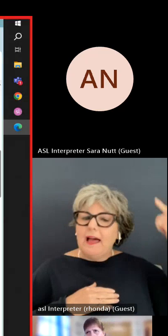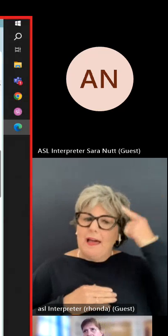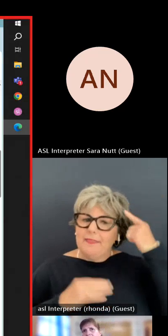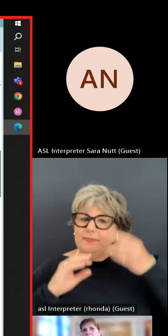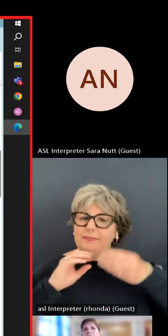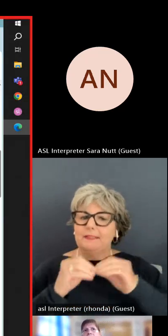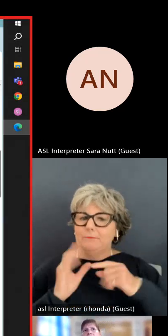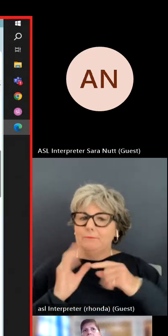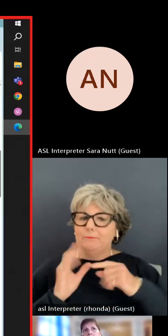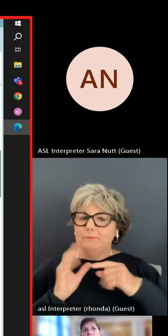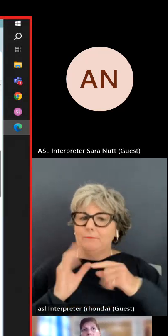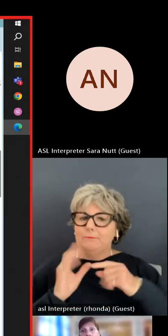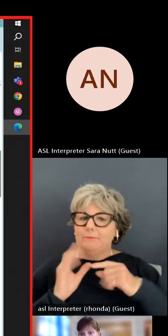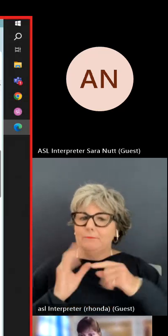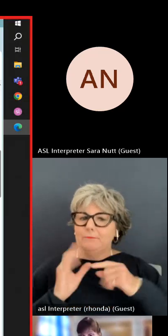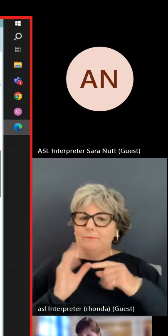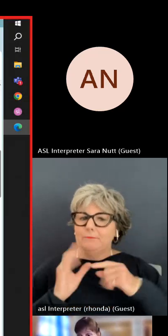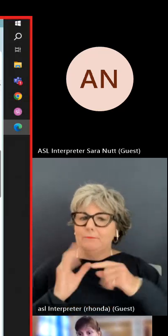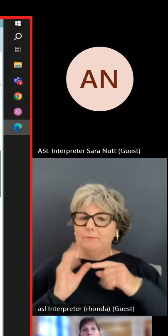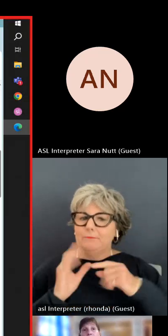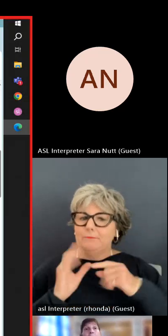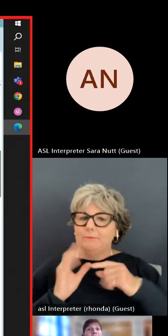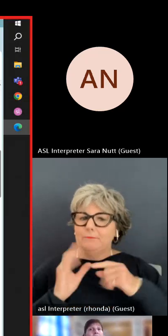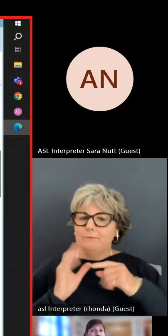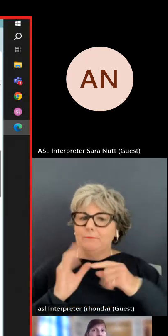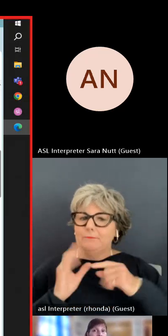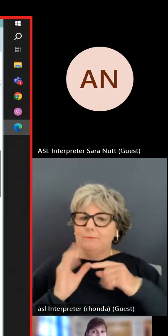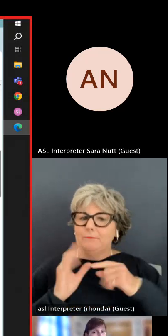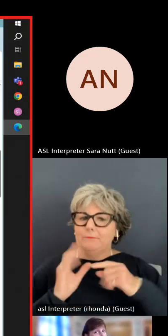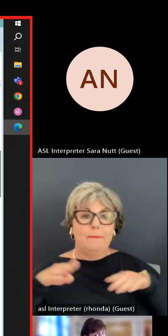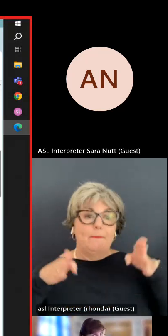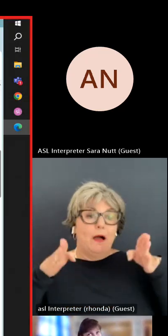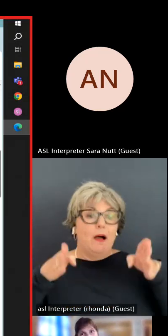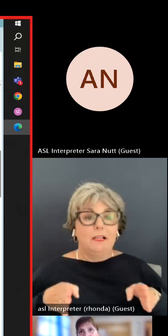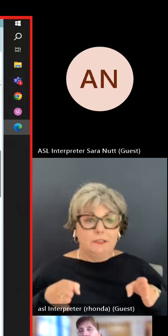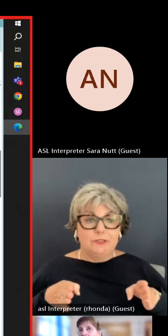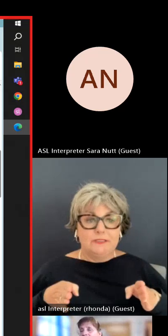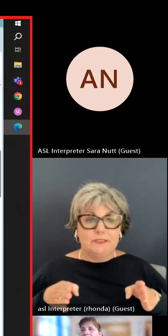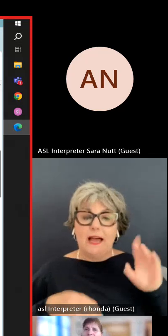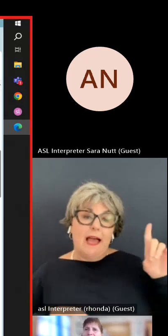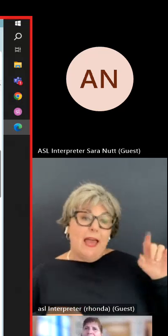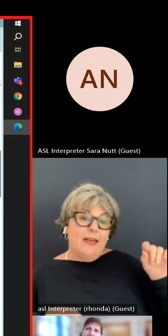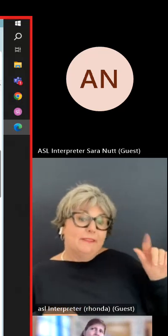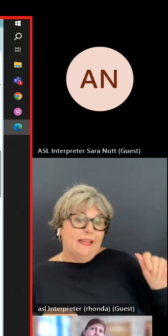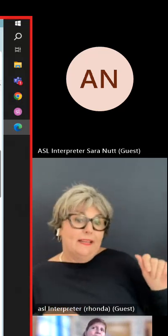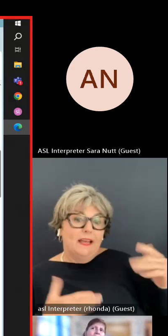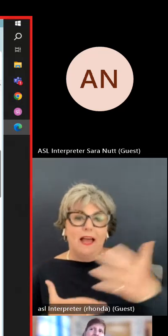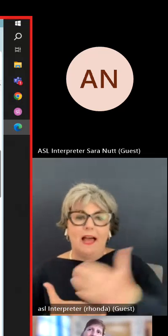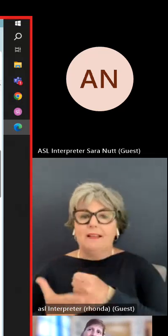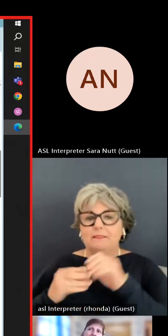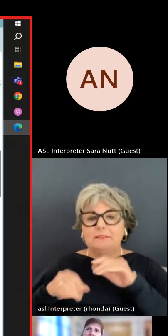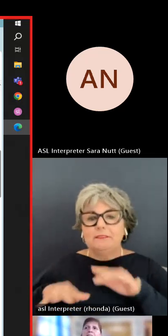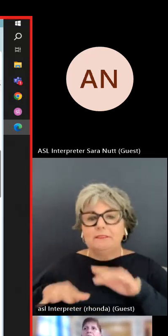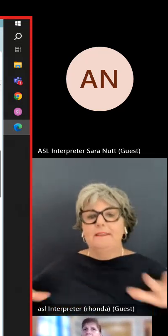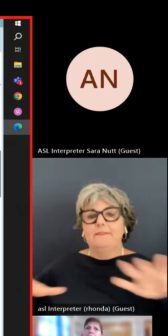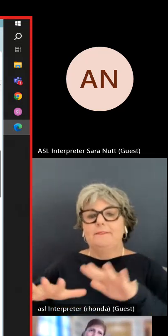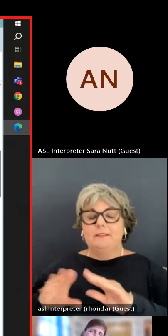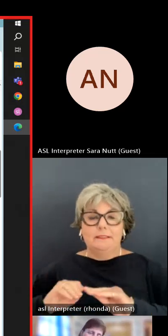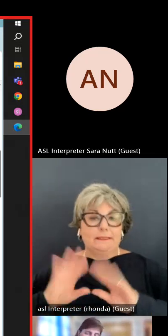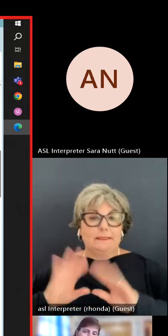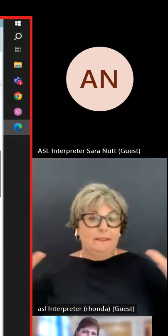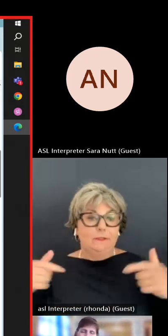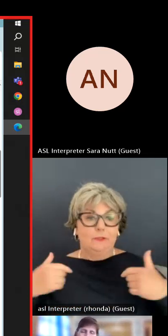for themselves. Number three, I am a biologist. I have data. I collected it in the field. It's clear